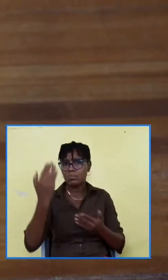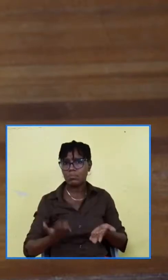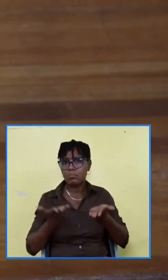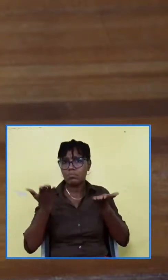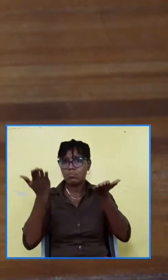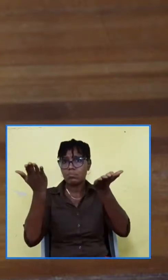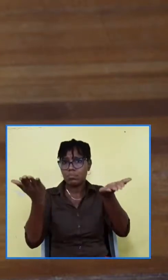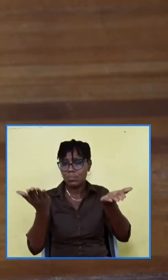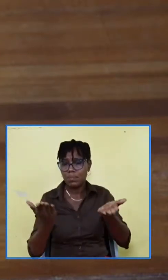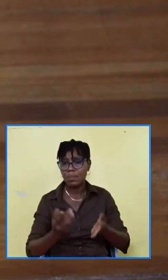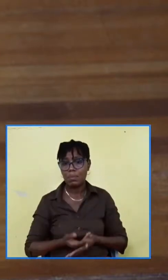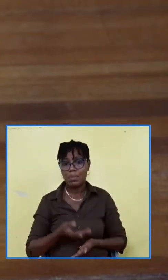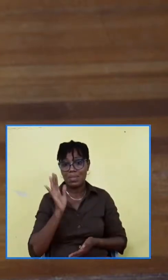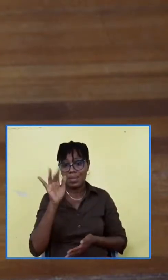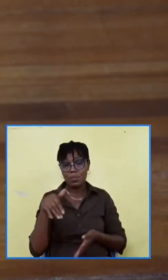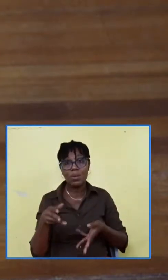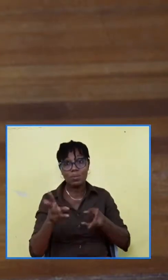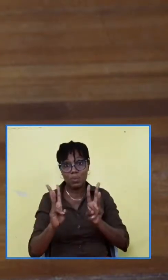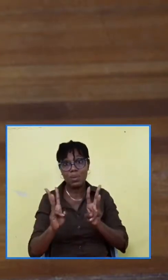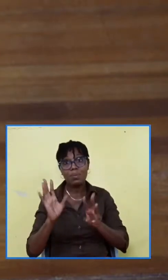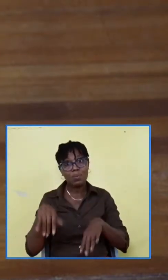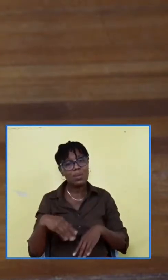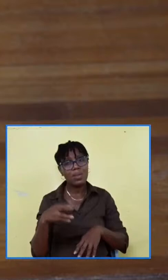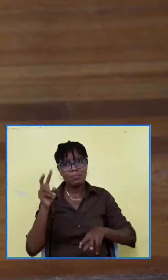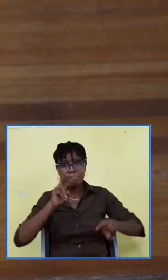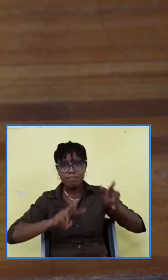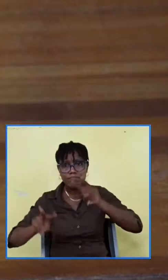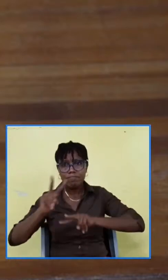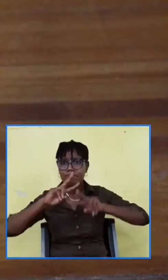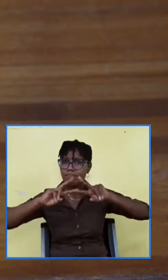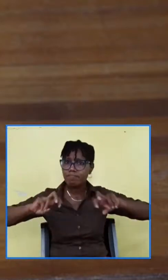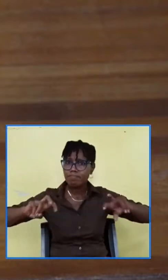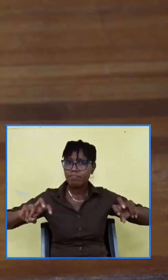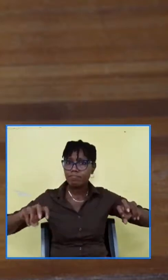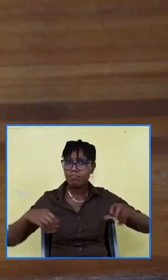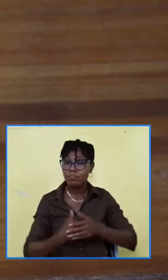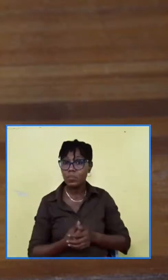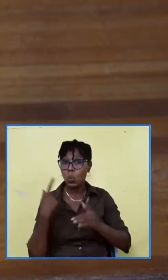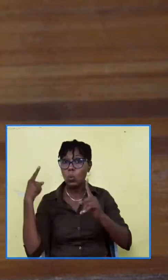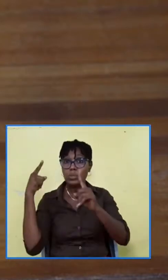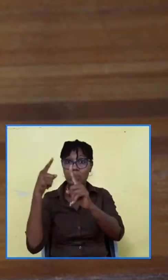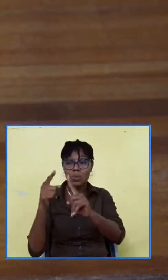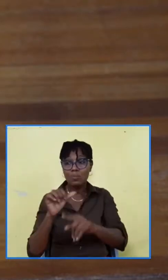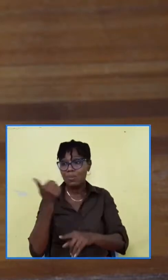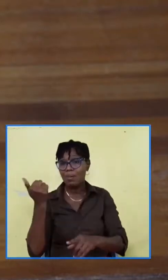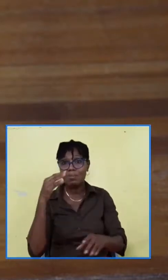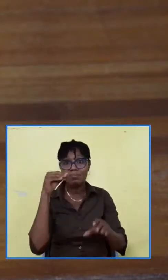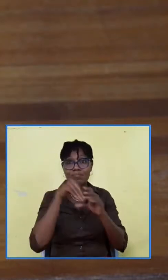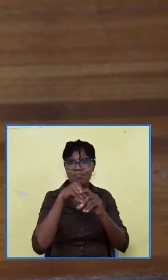area we certainly do want to look at, both in terms of the allocations and what are the goals of each investment.